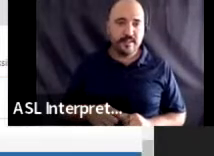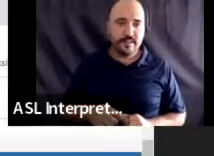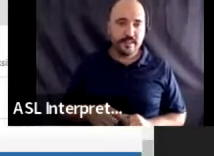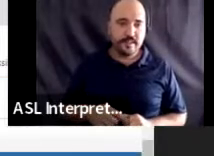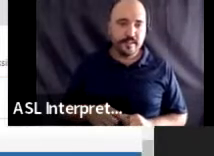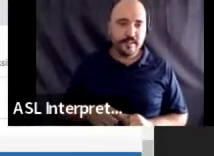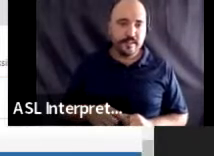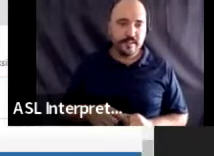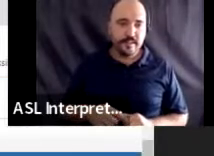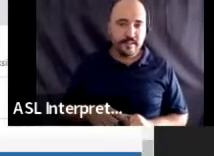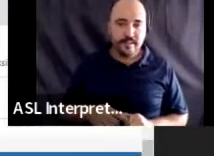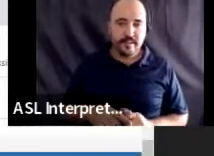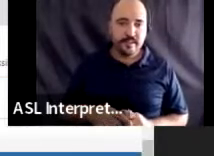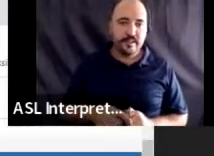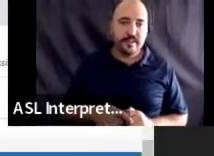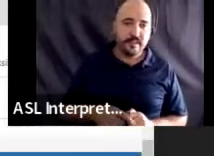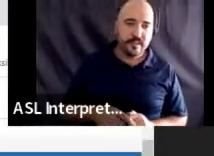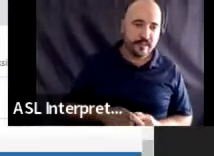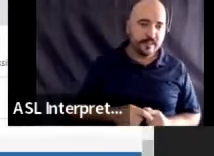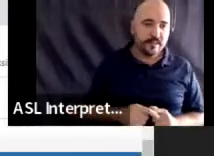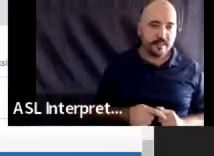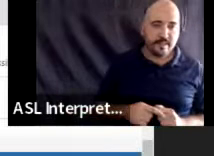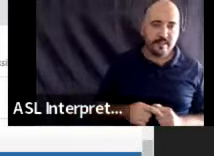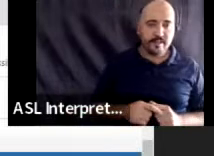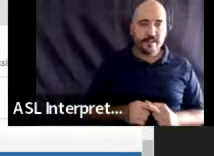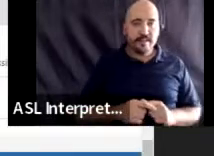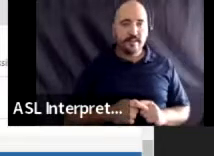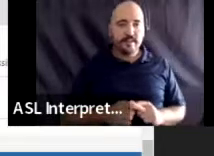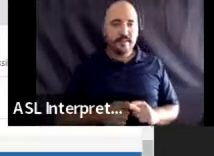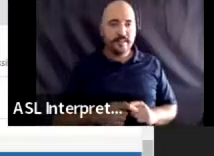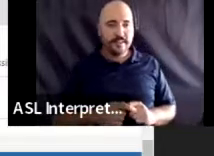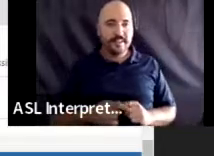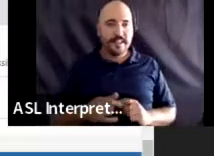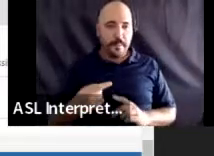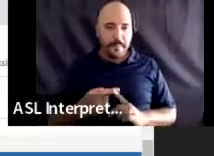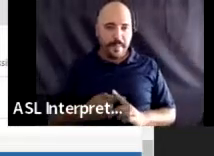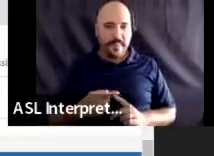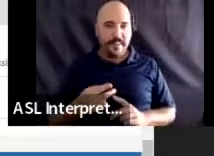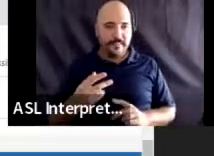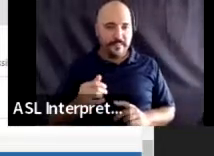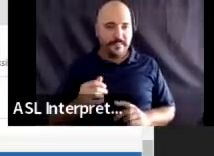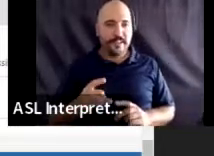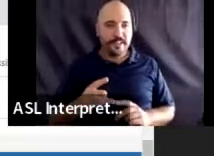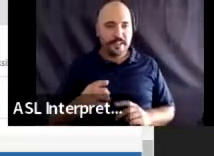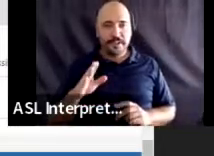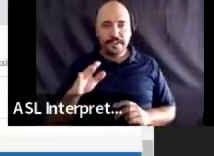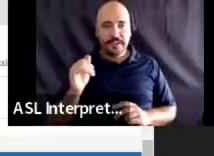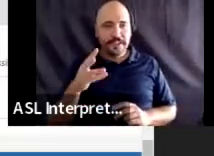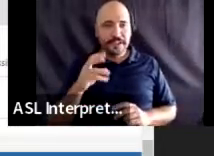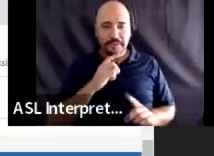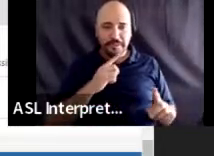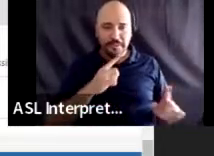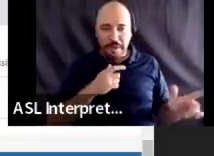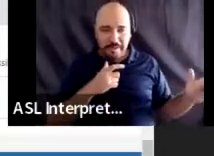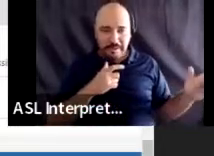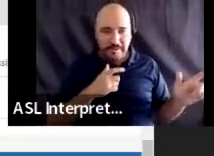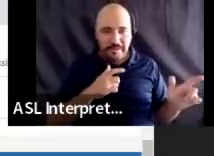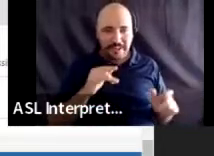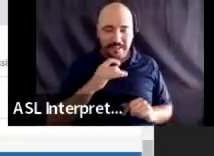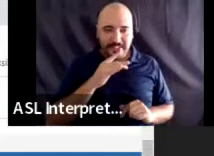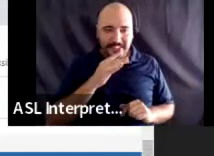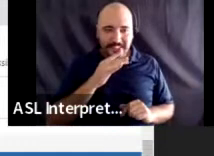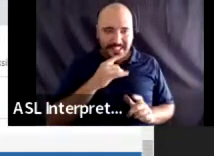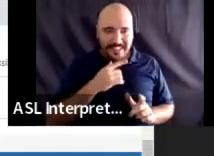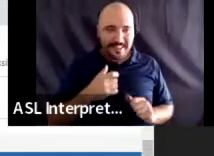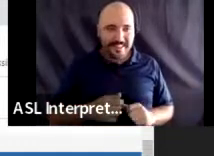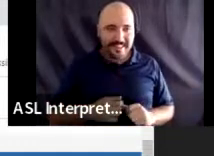back. Showing month view button collapsed to Oh, it activate. is Press on enter. month view. Okay. That's Your, weird. your JAWS December is really 2021. speeded up. Is it?